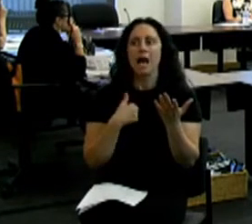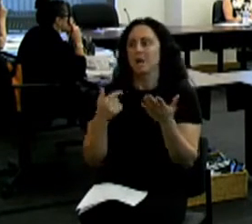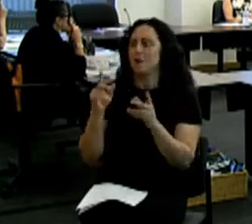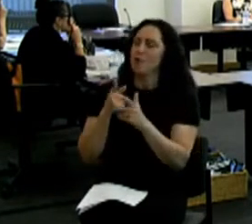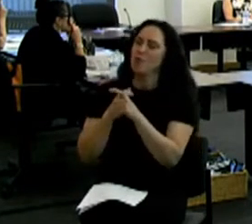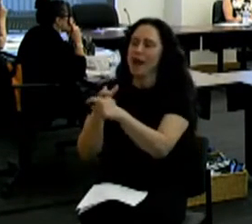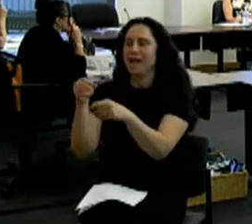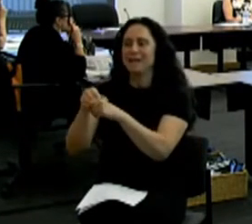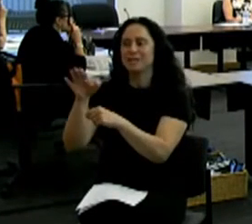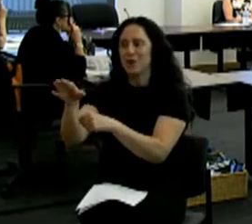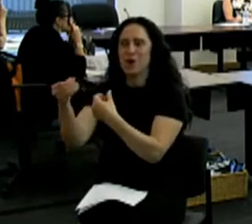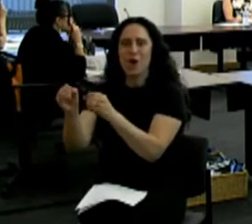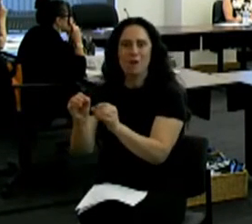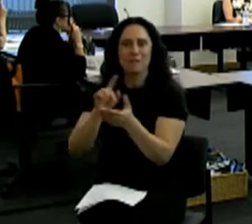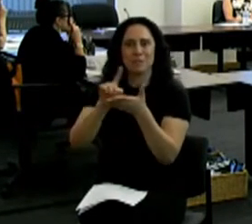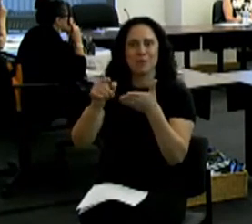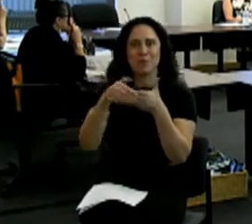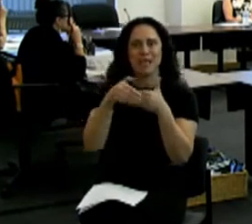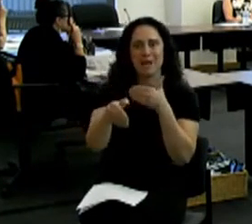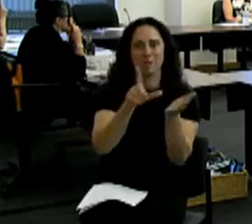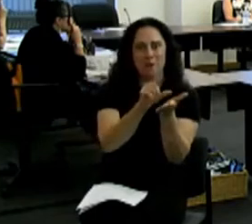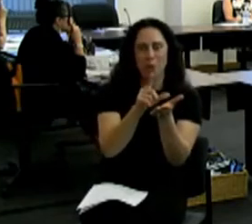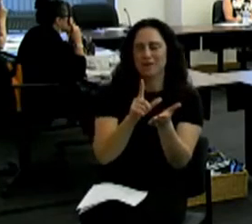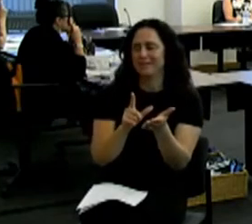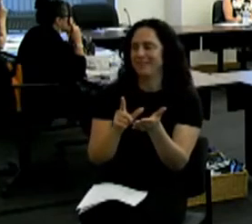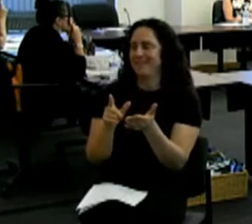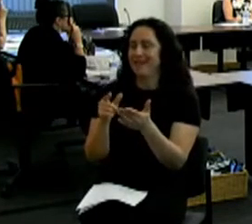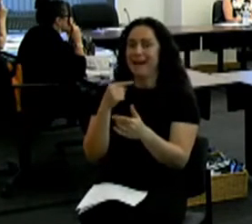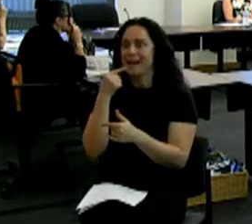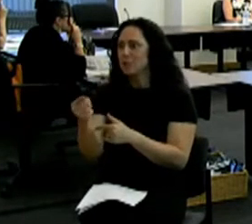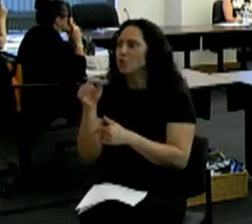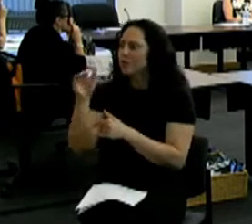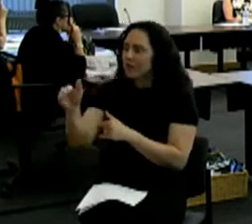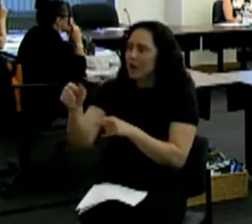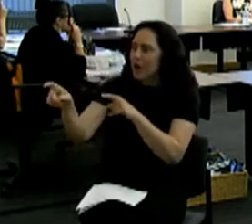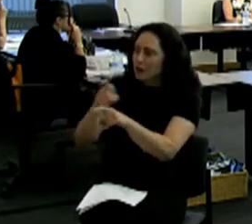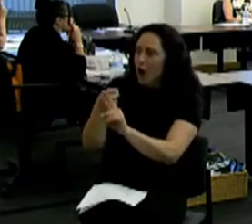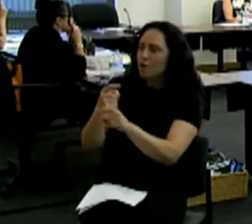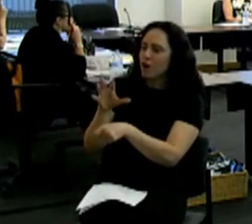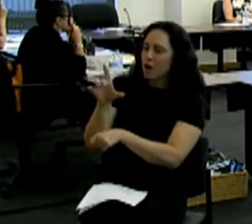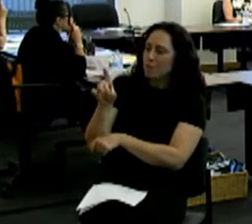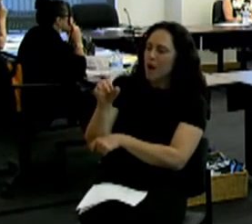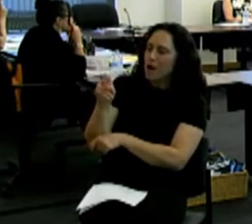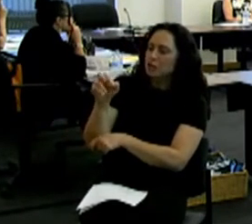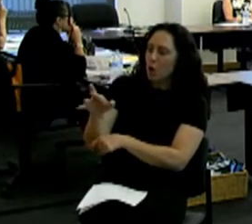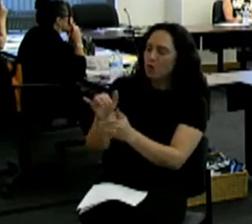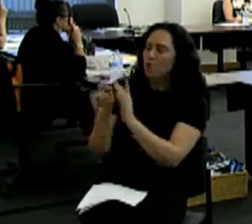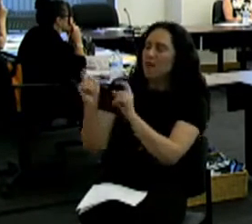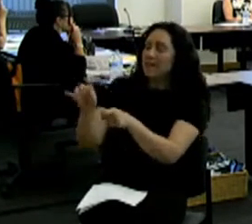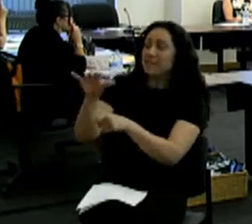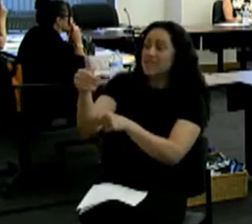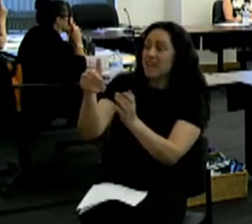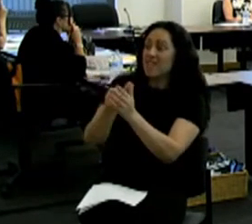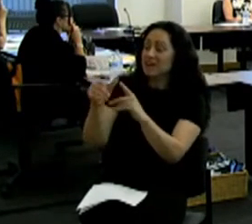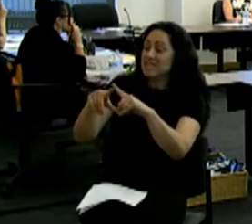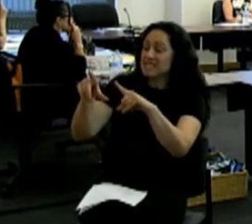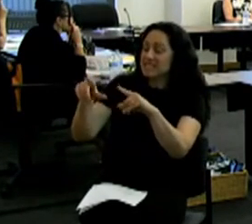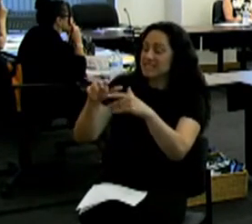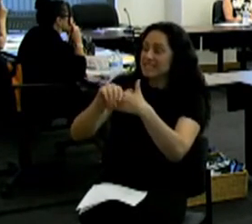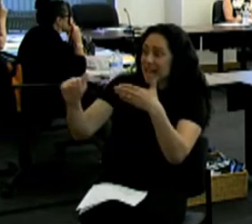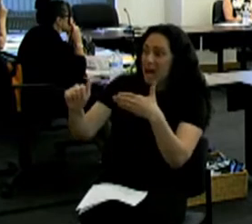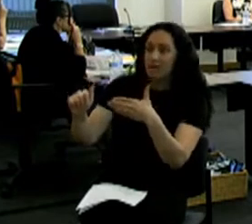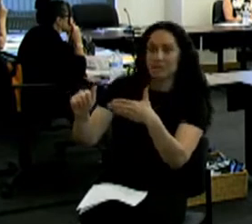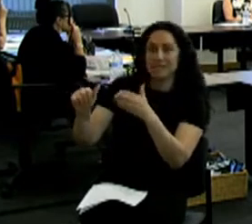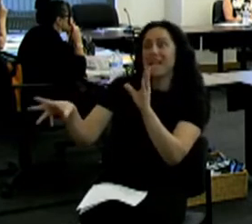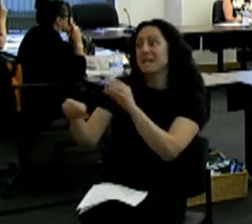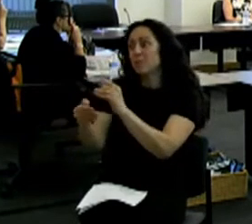office about a week after we put it out. I got a call from a donor that gave $10,000 in addition to what she normally